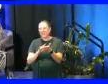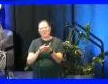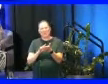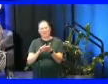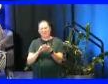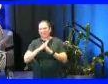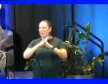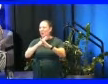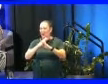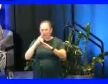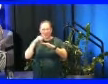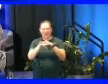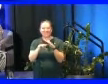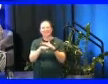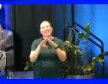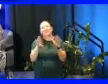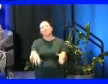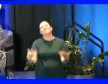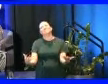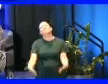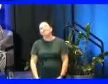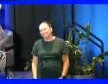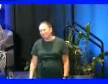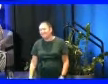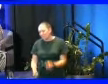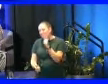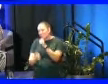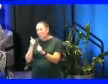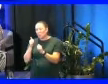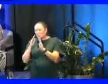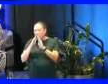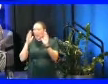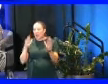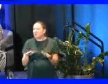barrier for getting into housing. Most of the housing